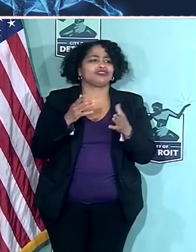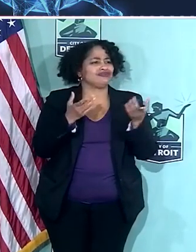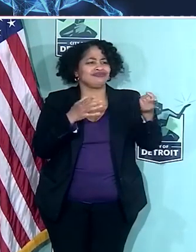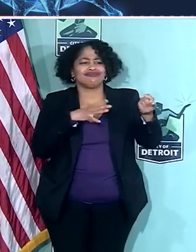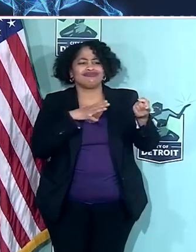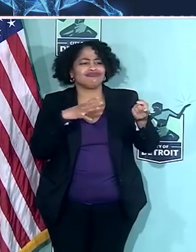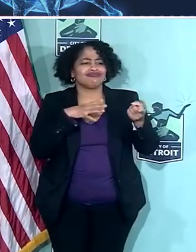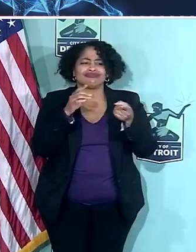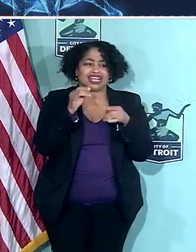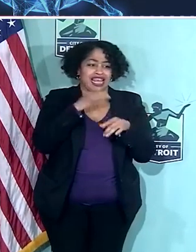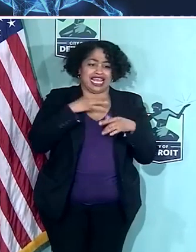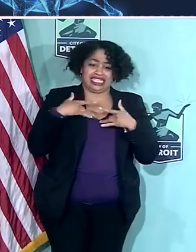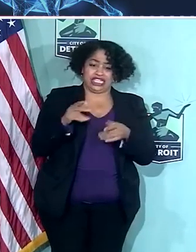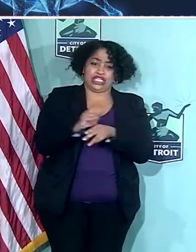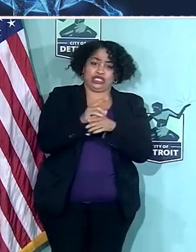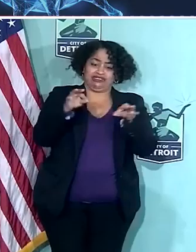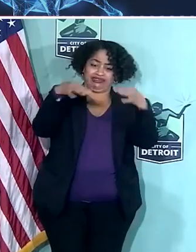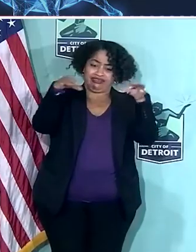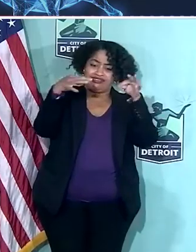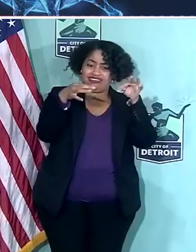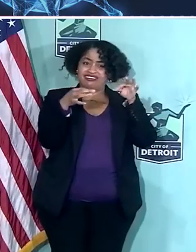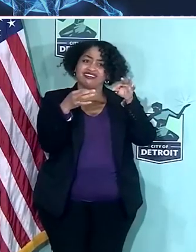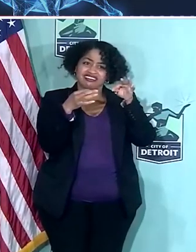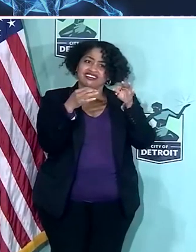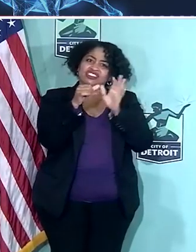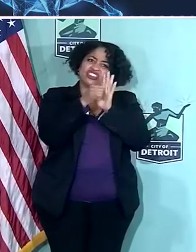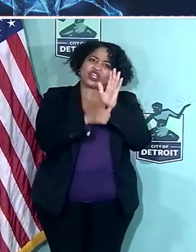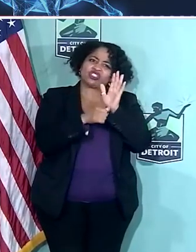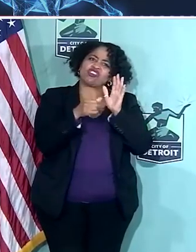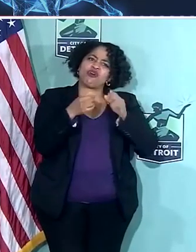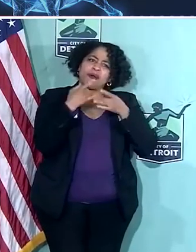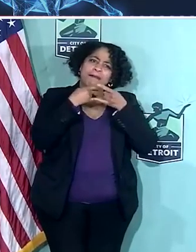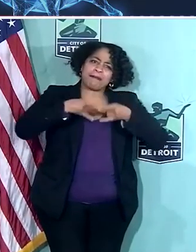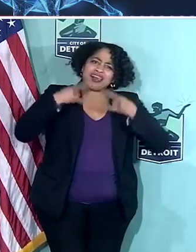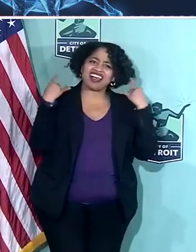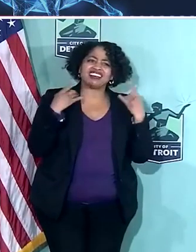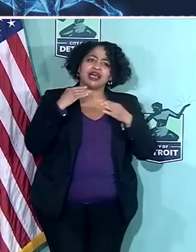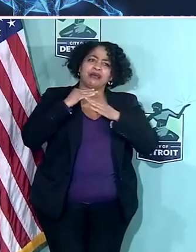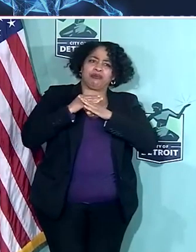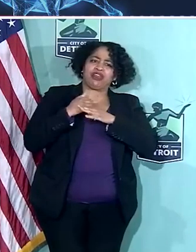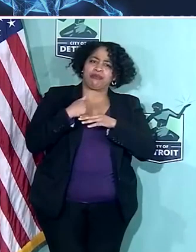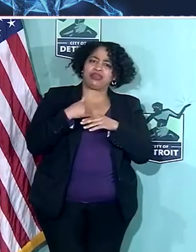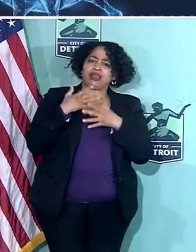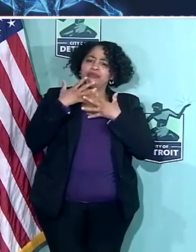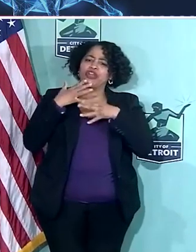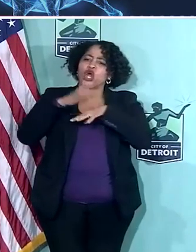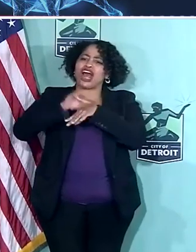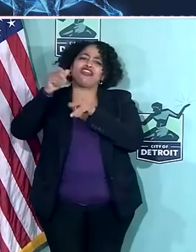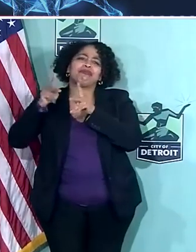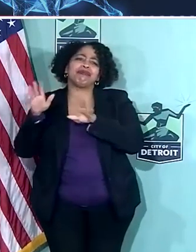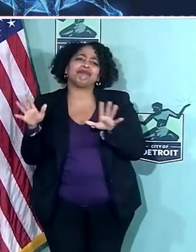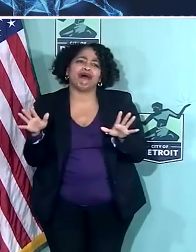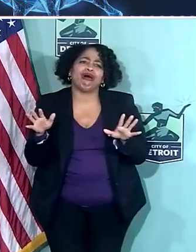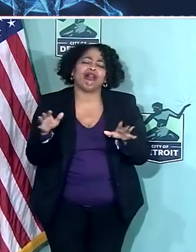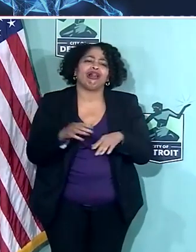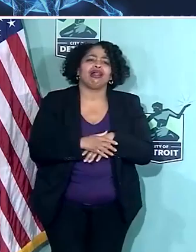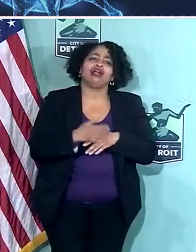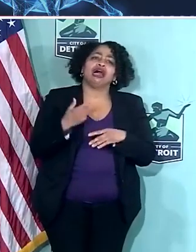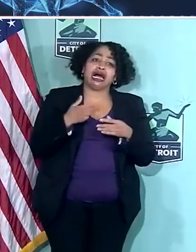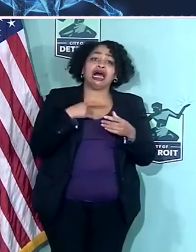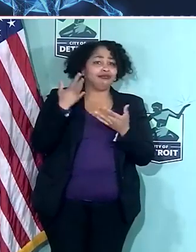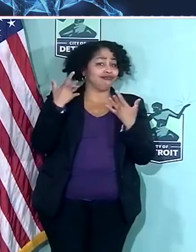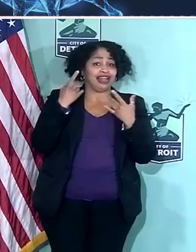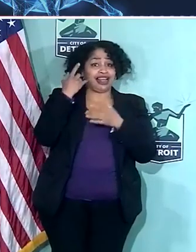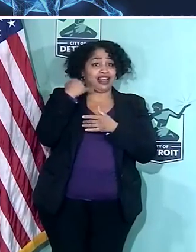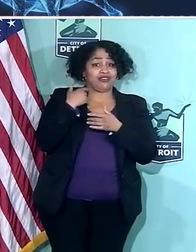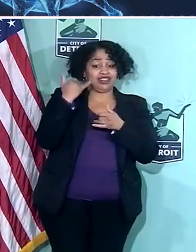mask that I usually use, which is a basic surgical mask. That keeps me from breathing on somebody else. So even though I've been tested, the last time I